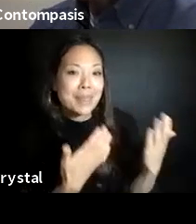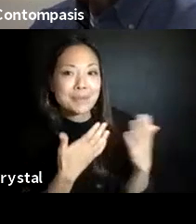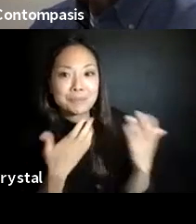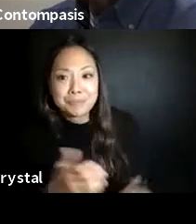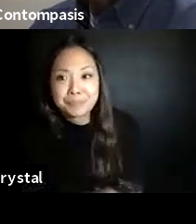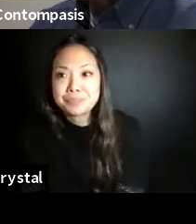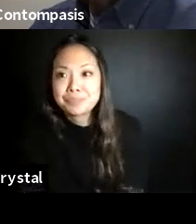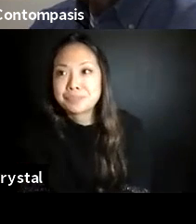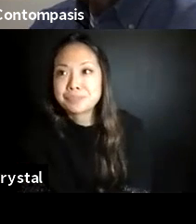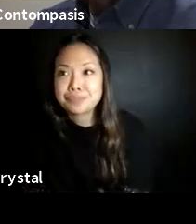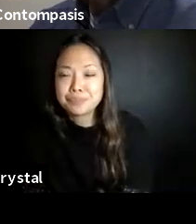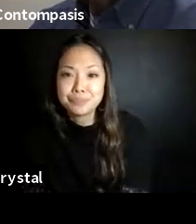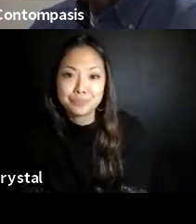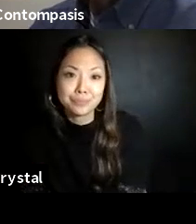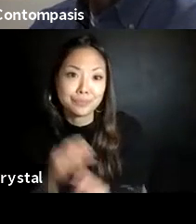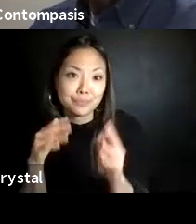Next speaker